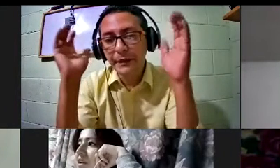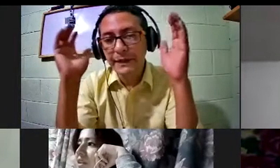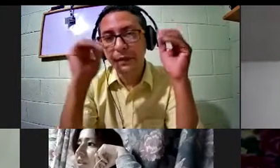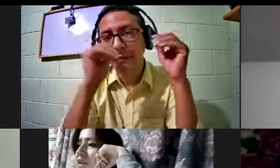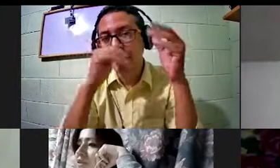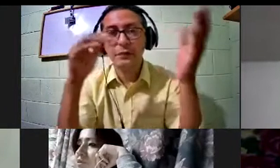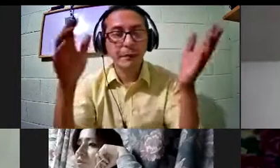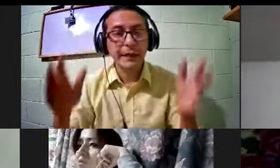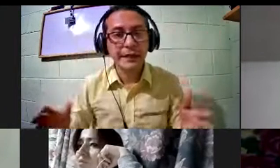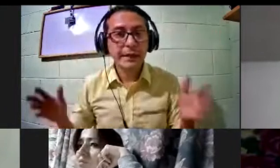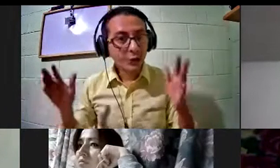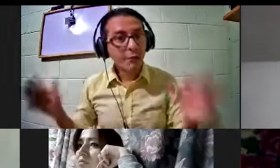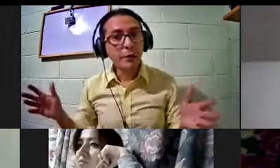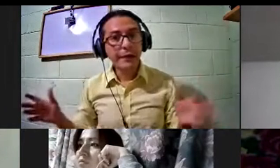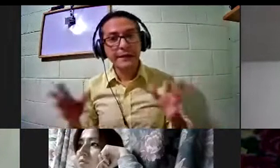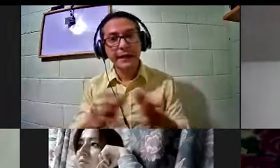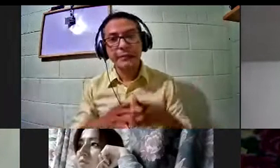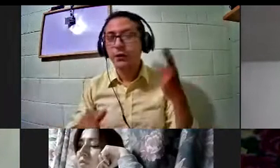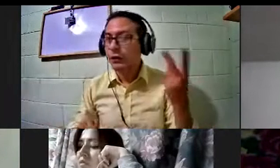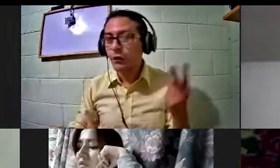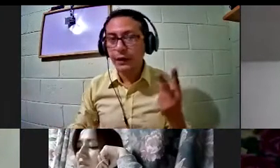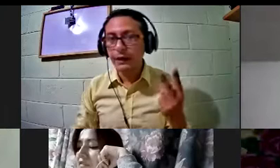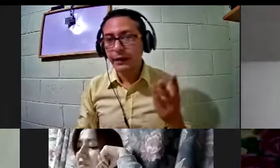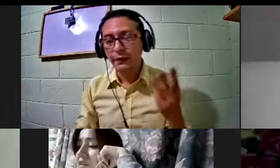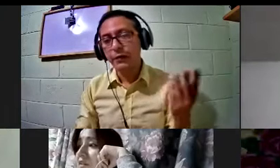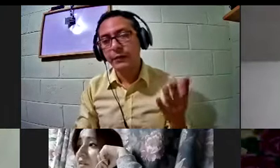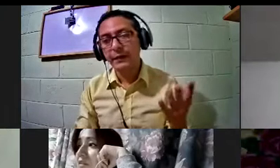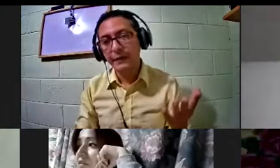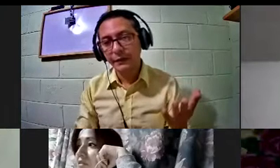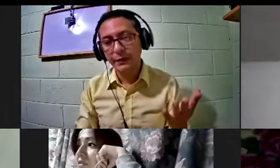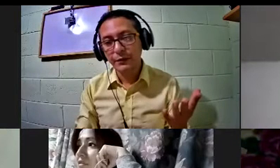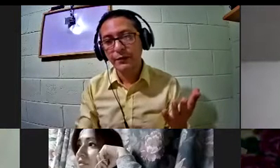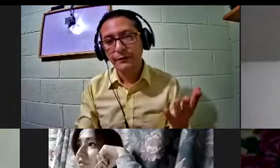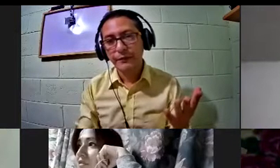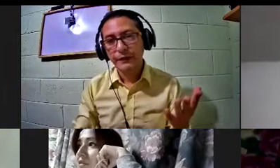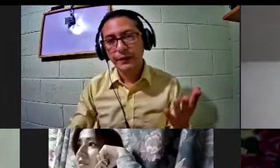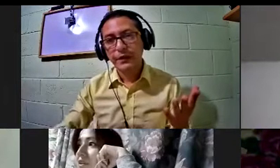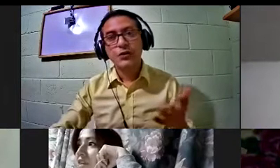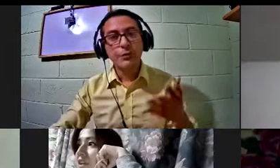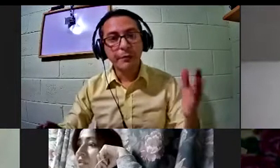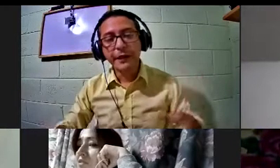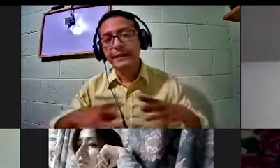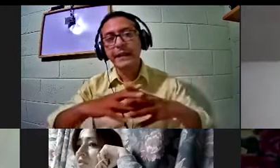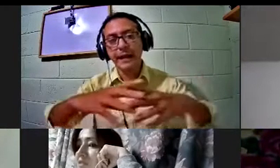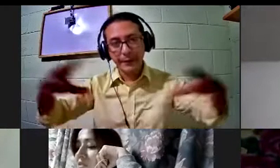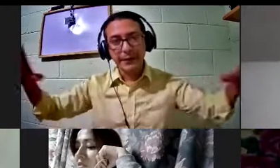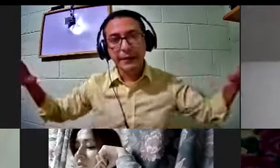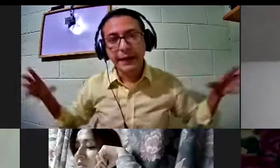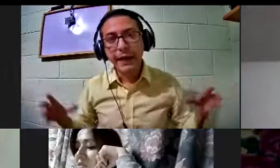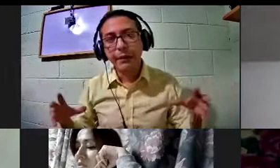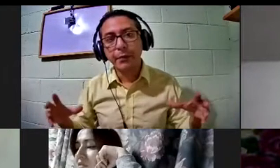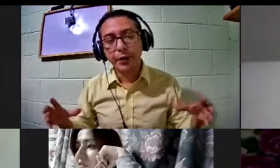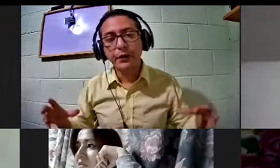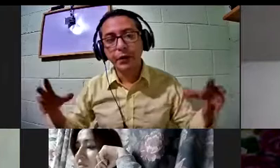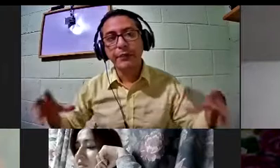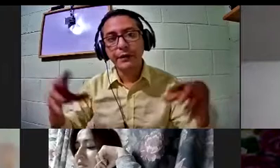el principal, because companies, some companies, they have more than one. Some companies tienen más de uno. Some companies,